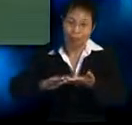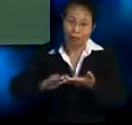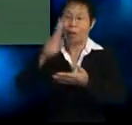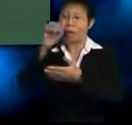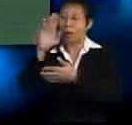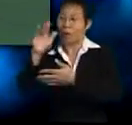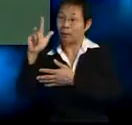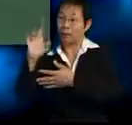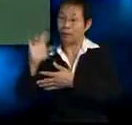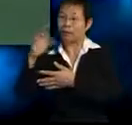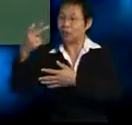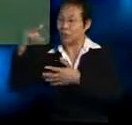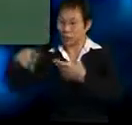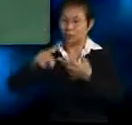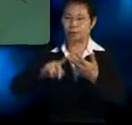marble chips,